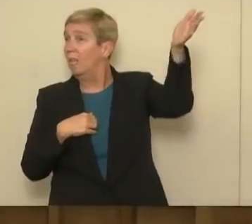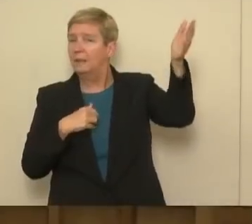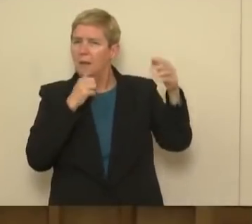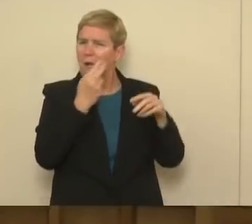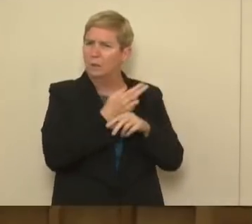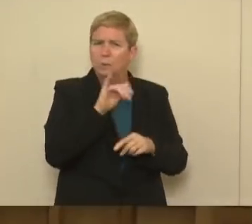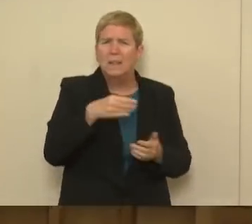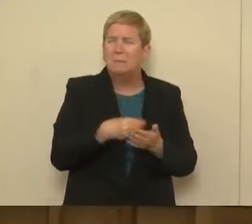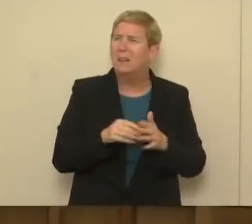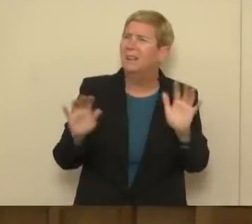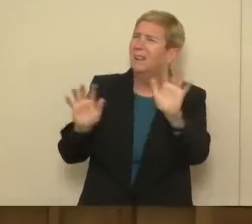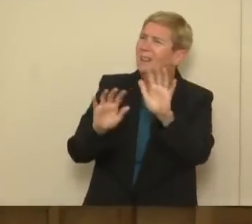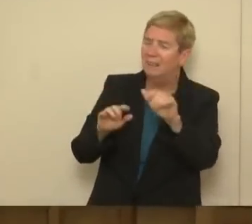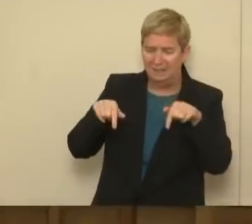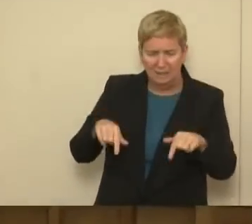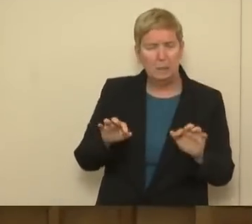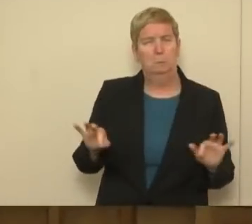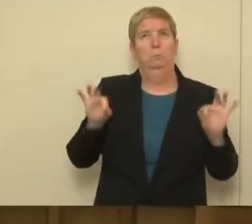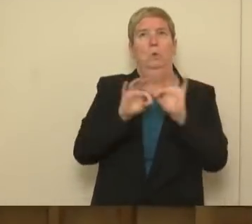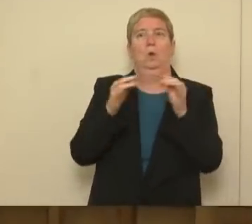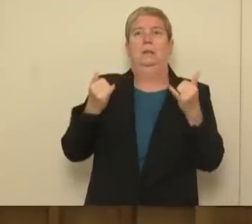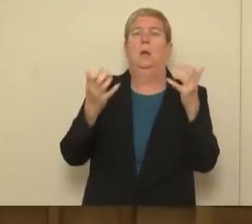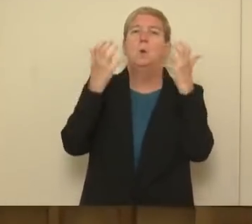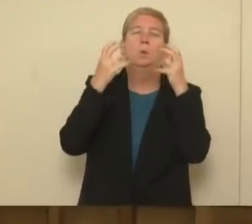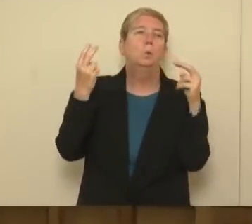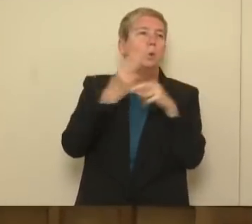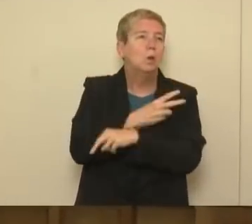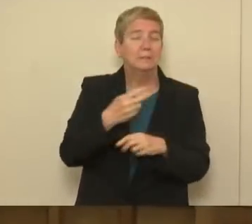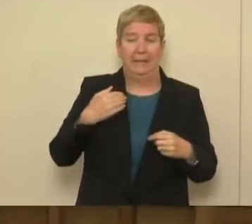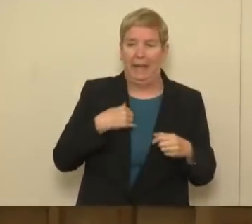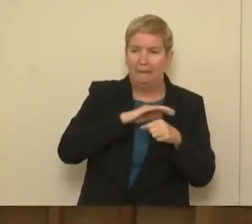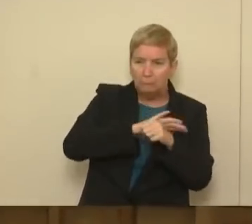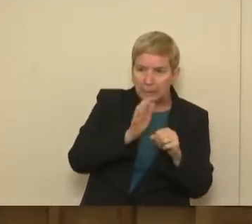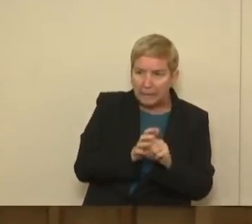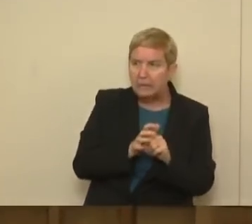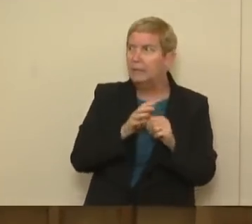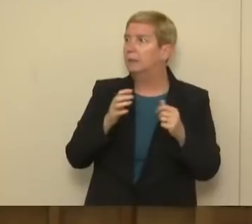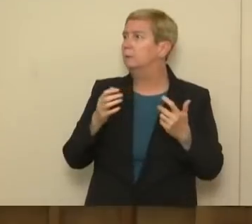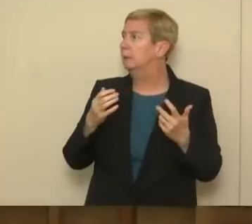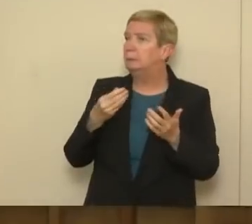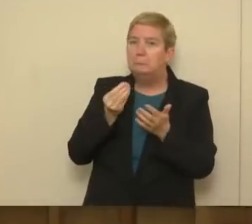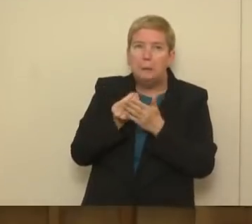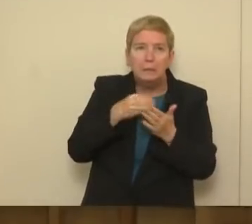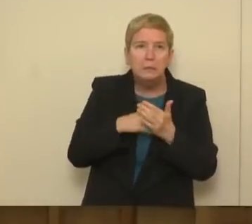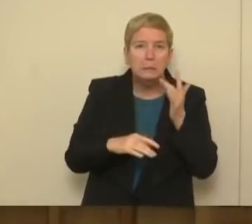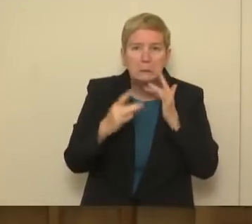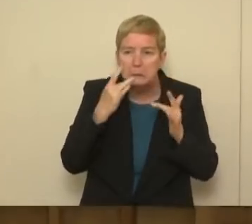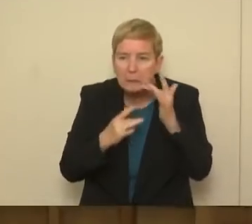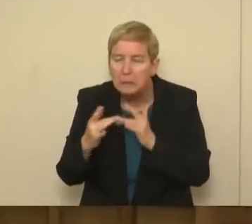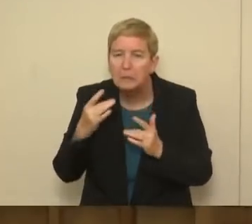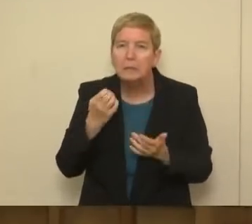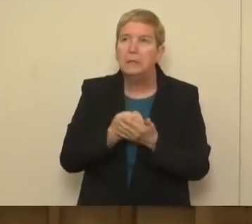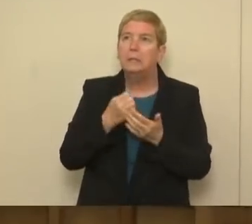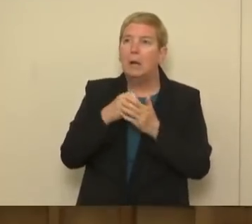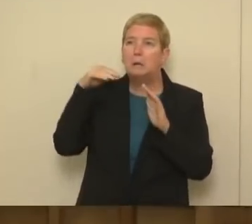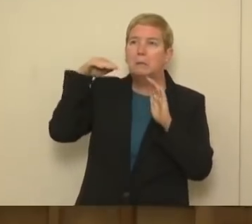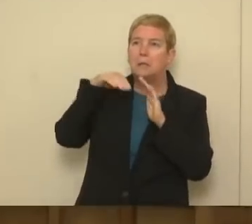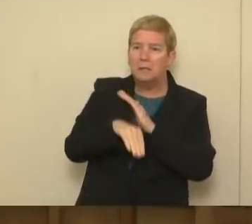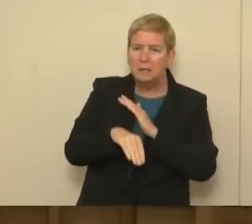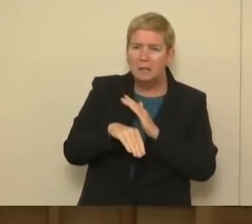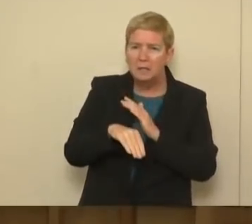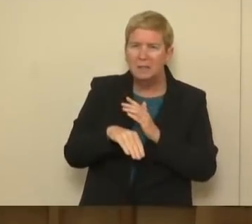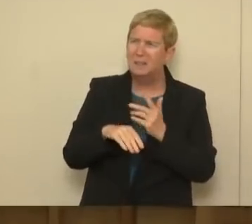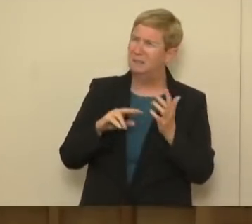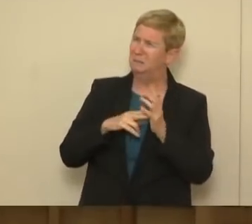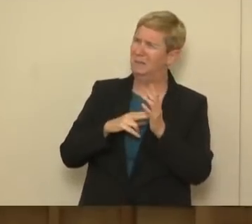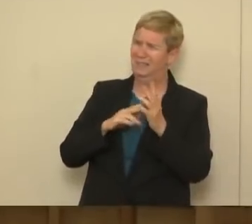emergency, with a pandemic. It is incumbent upon all New Mexicans to take their responsibility seriously and do something that's so